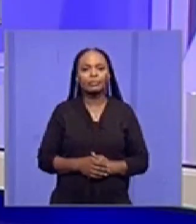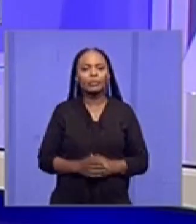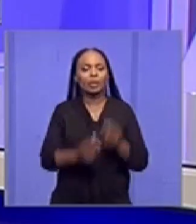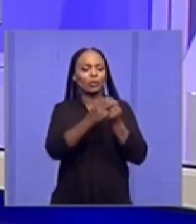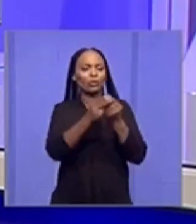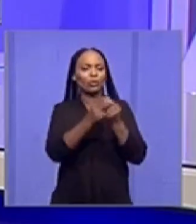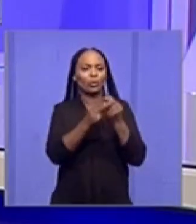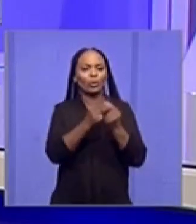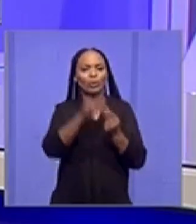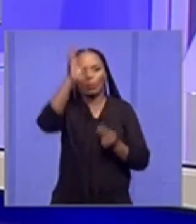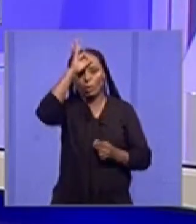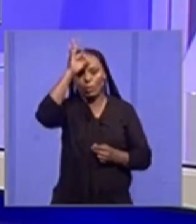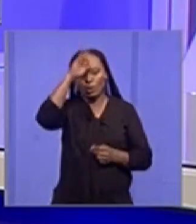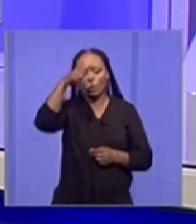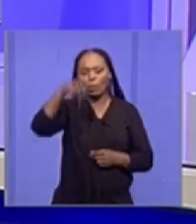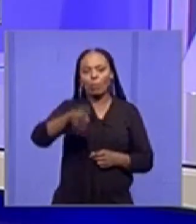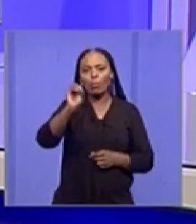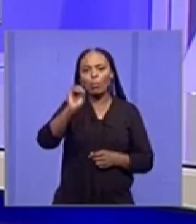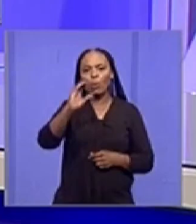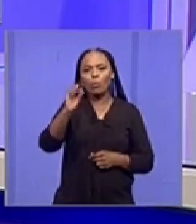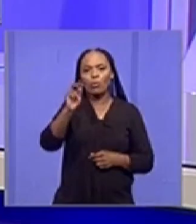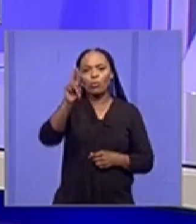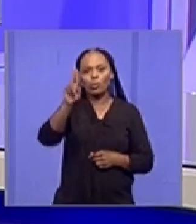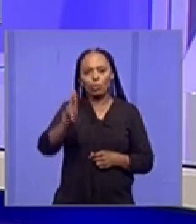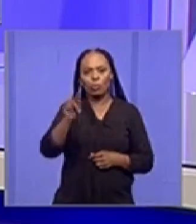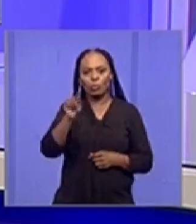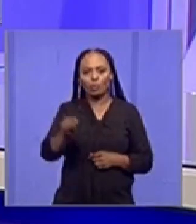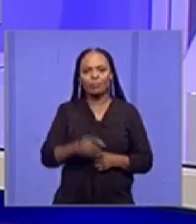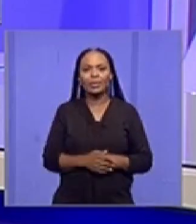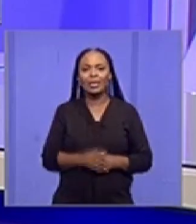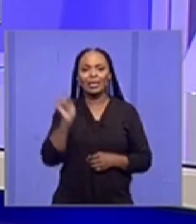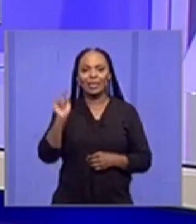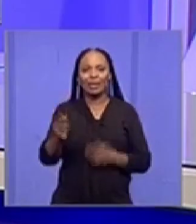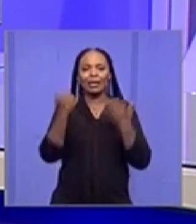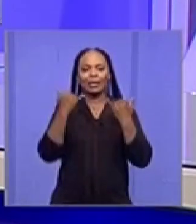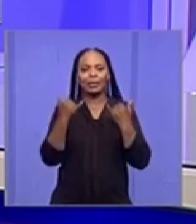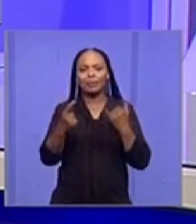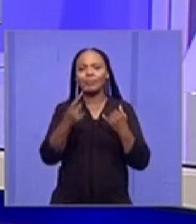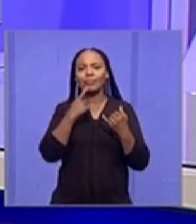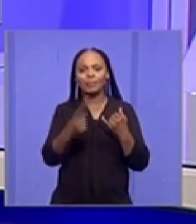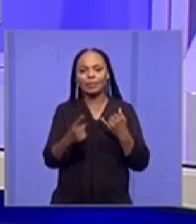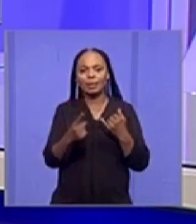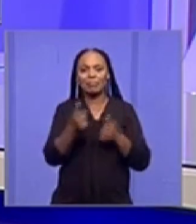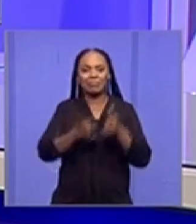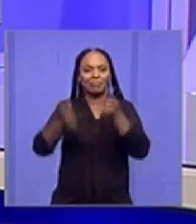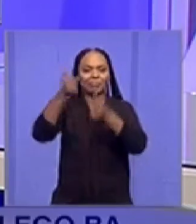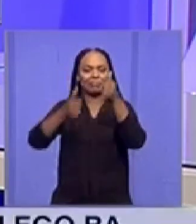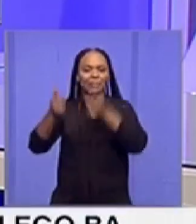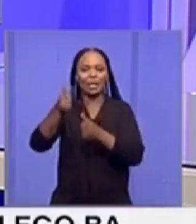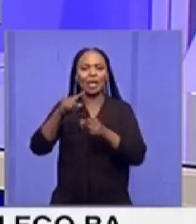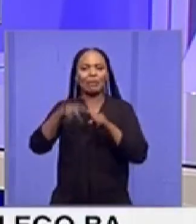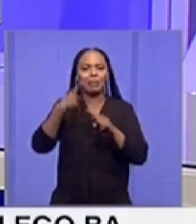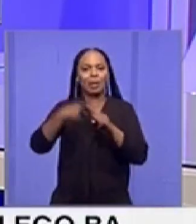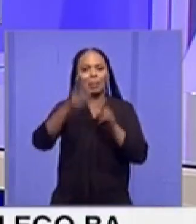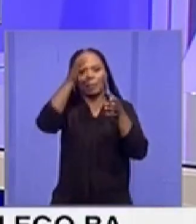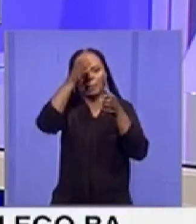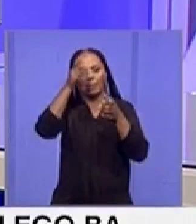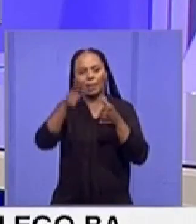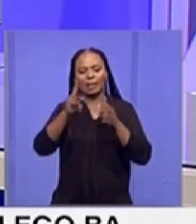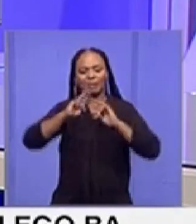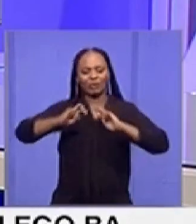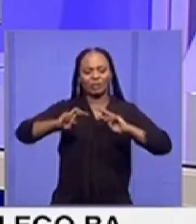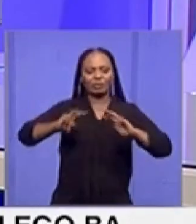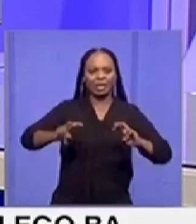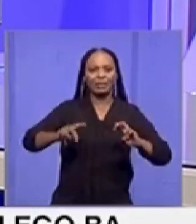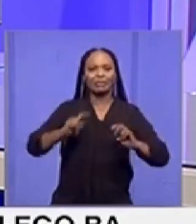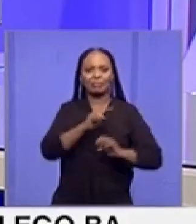Union ya maphodisa le balota dikgolego Popcru e ipiletša gore bahlankedi ba golwane ba dikgolego ba nyakišišwe